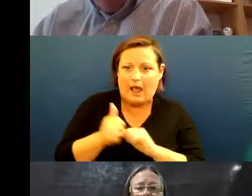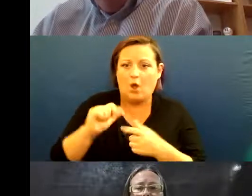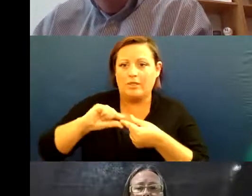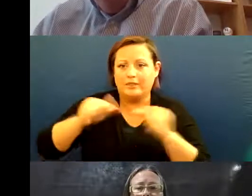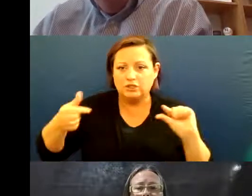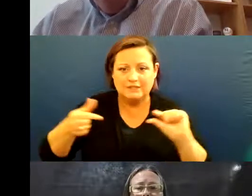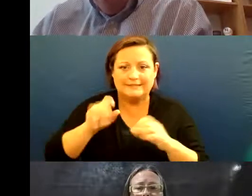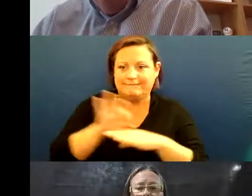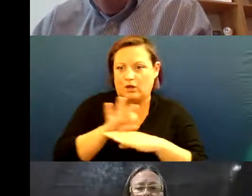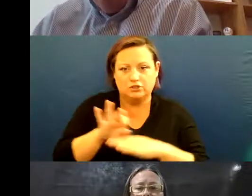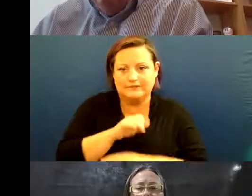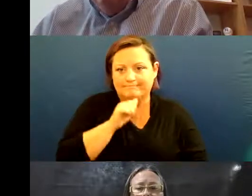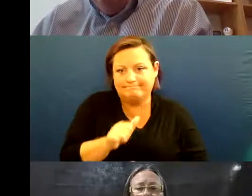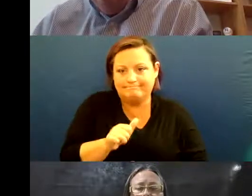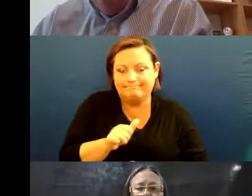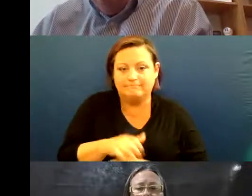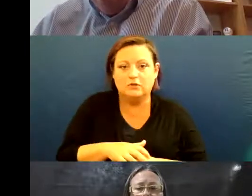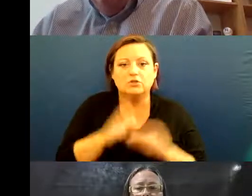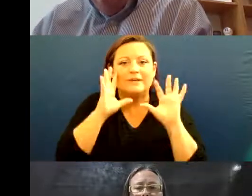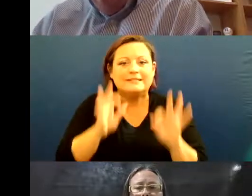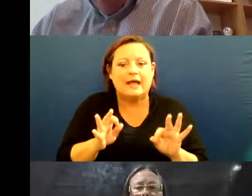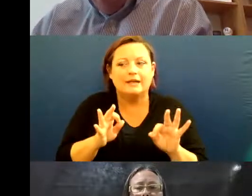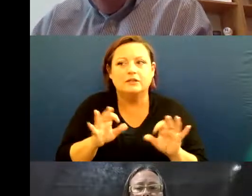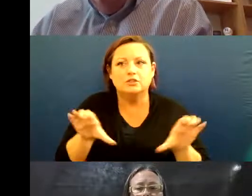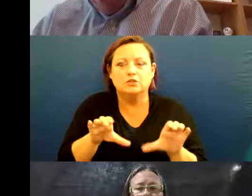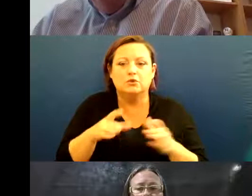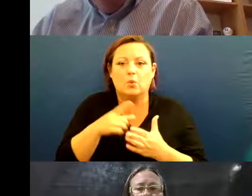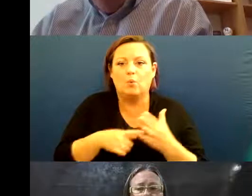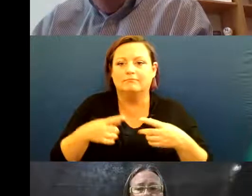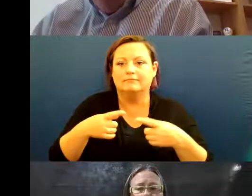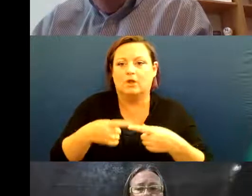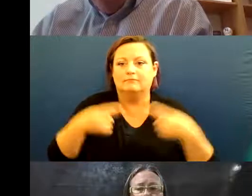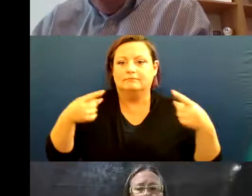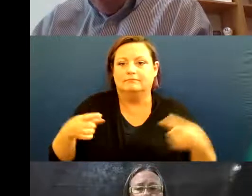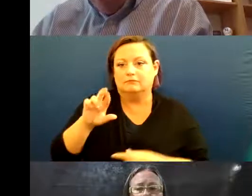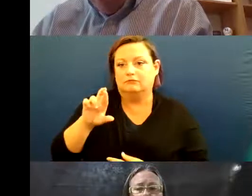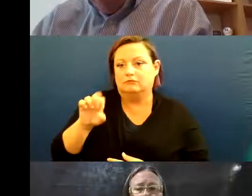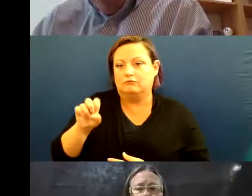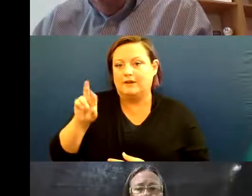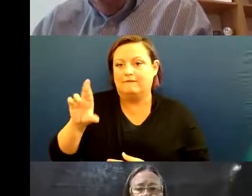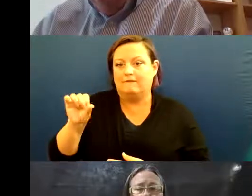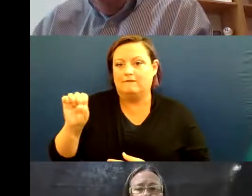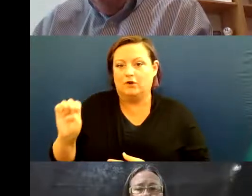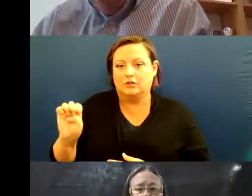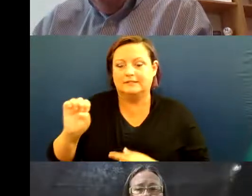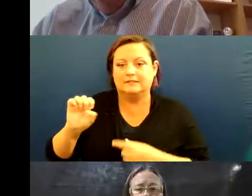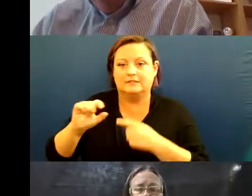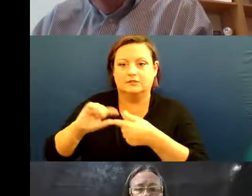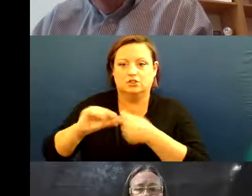to take a reverse genetics approach. We decided to mutate the